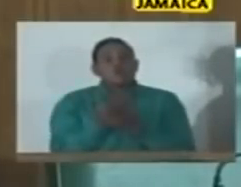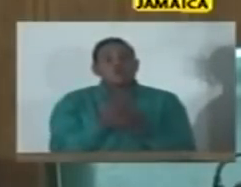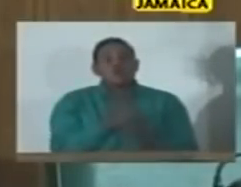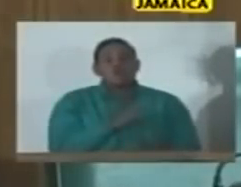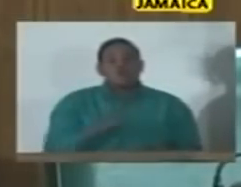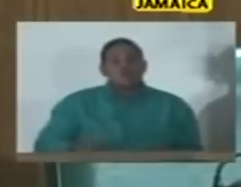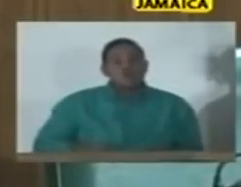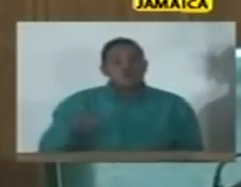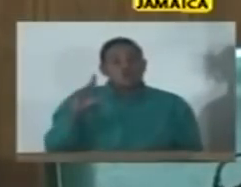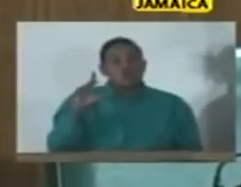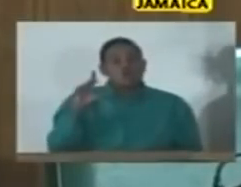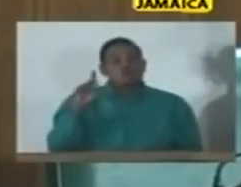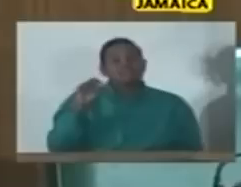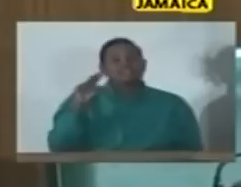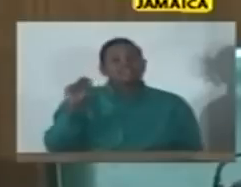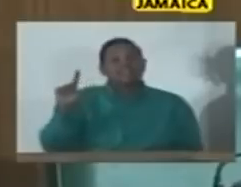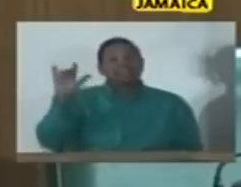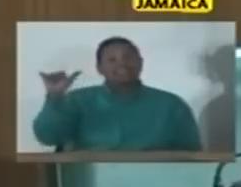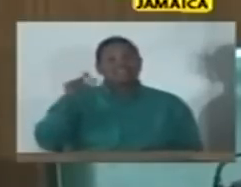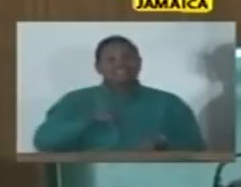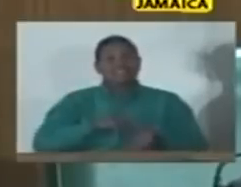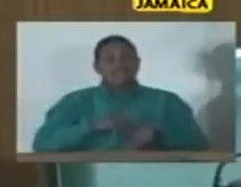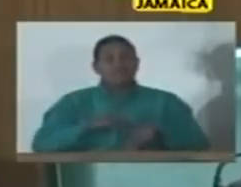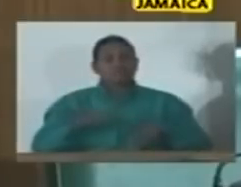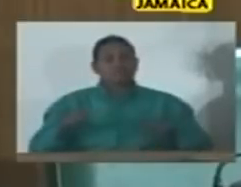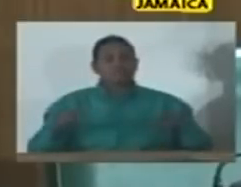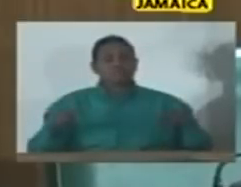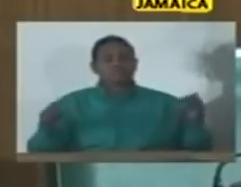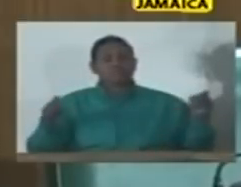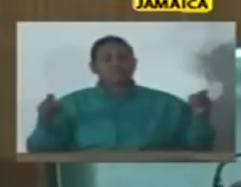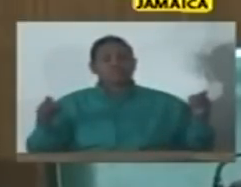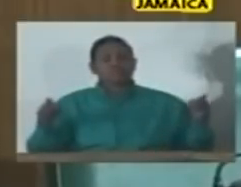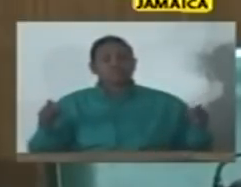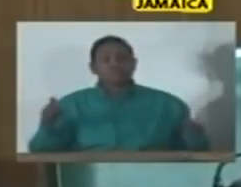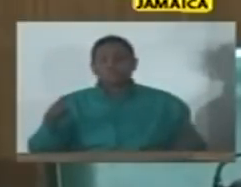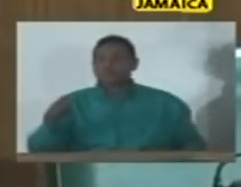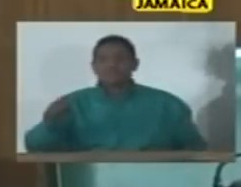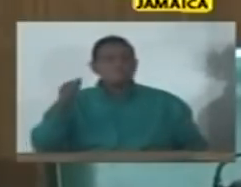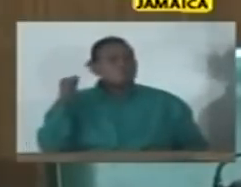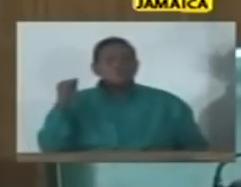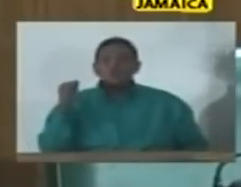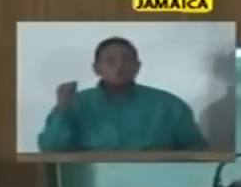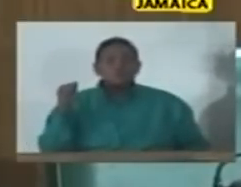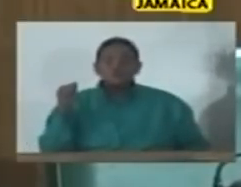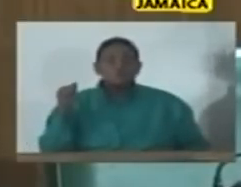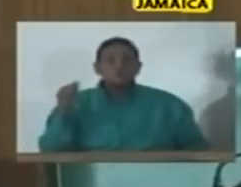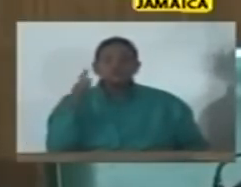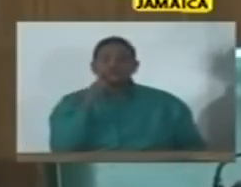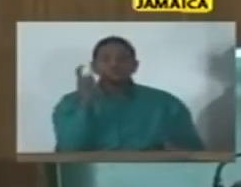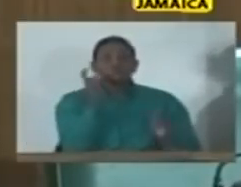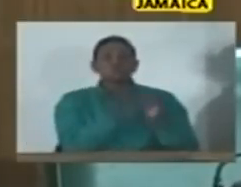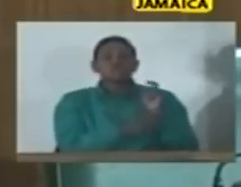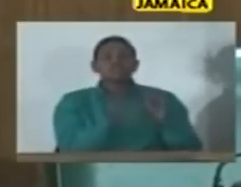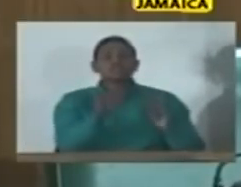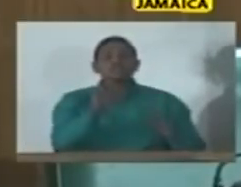then was. And Lord Denning refused to vary the trust.